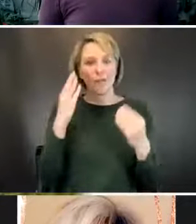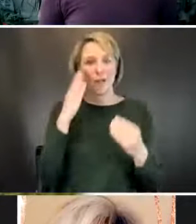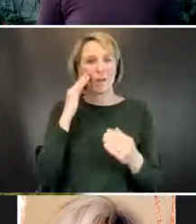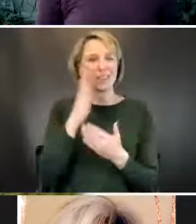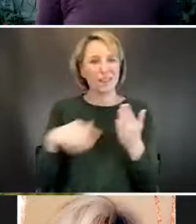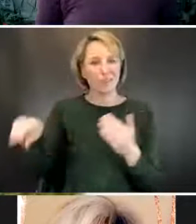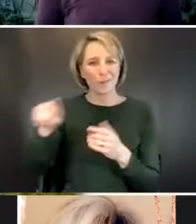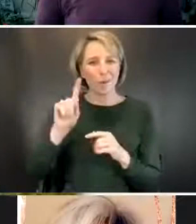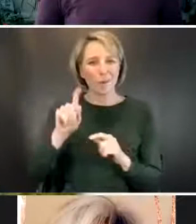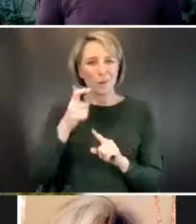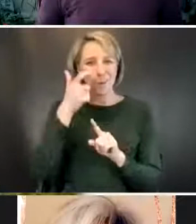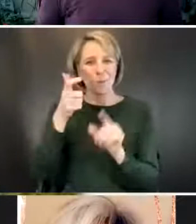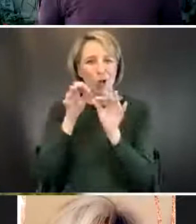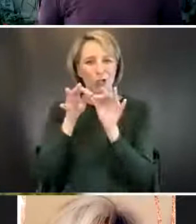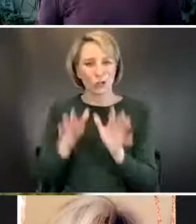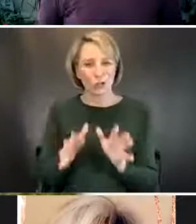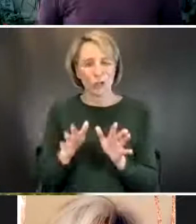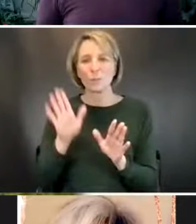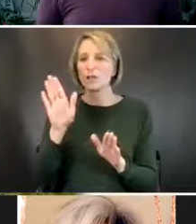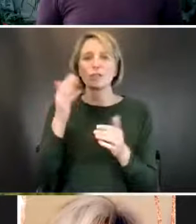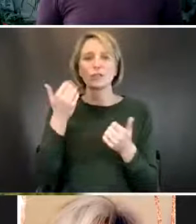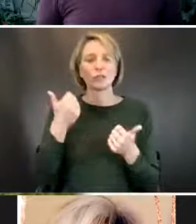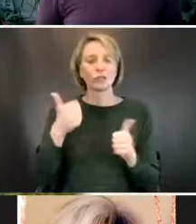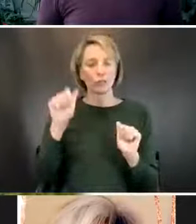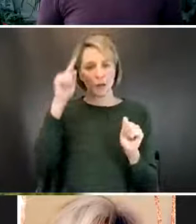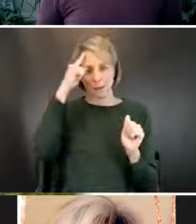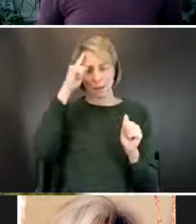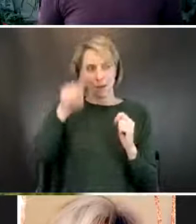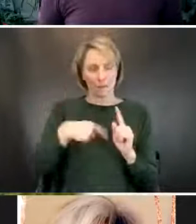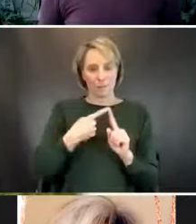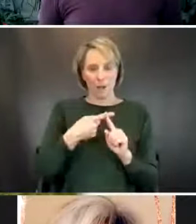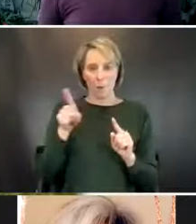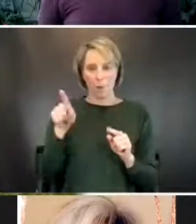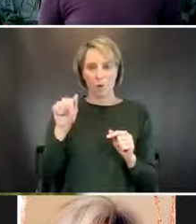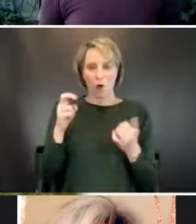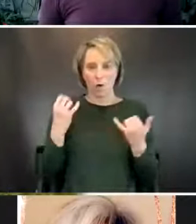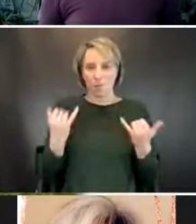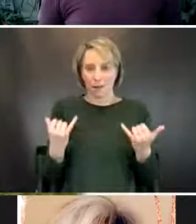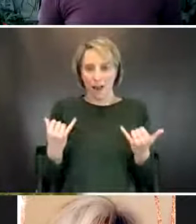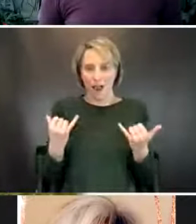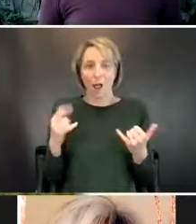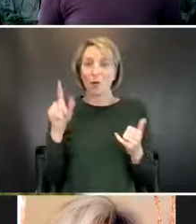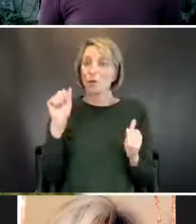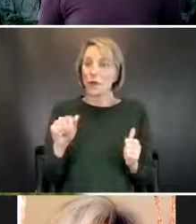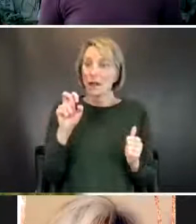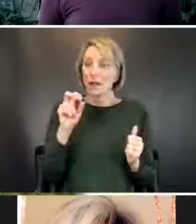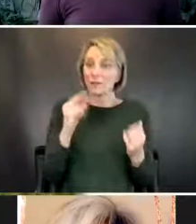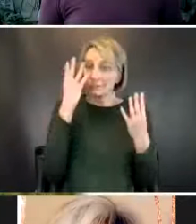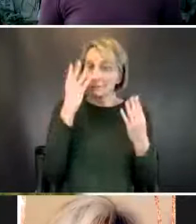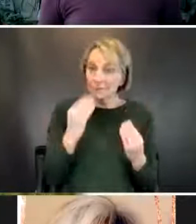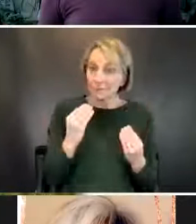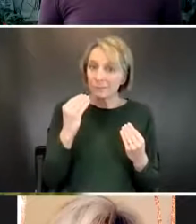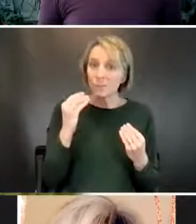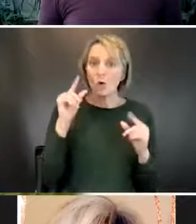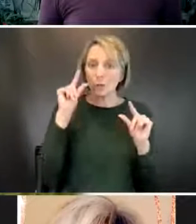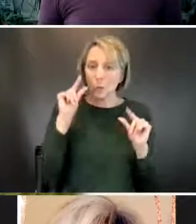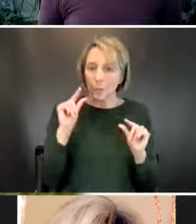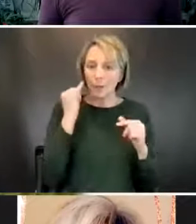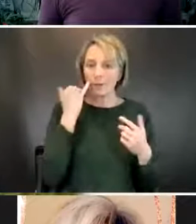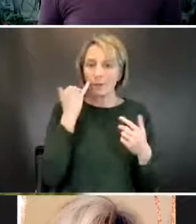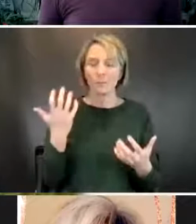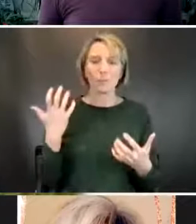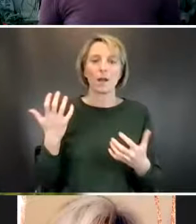sort of come into your body. If you like, you can close your eyes if that works for you.